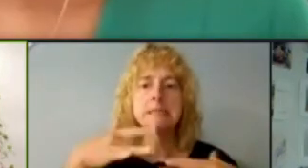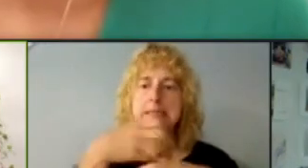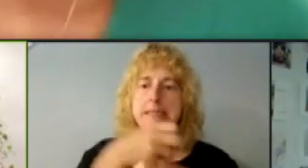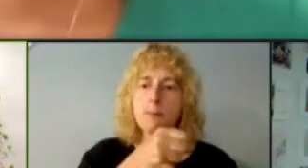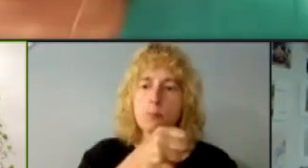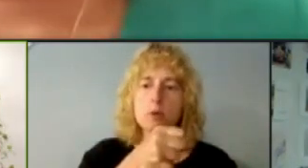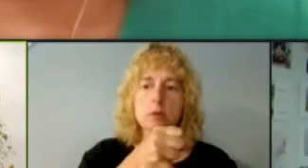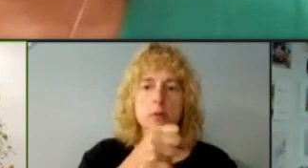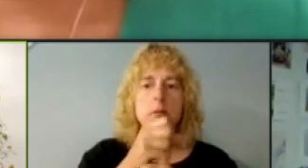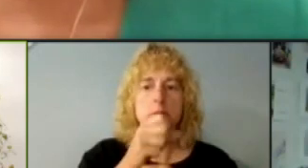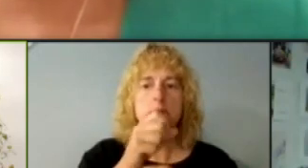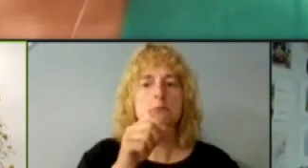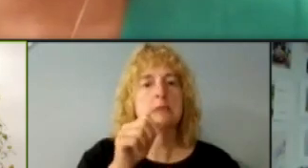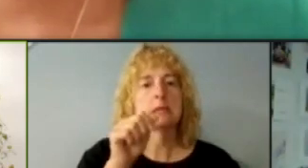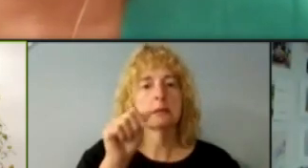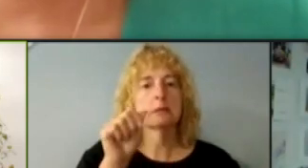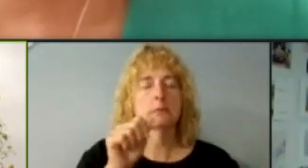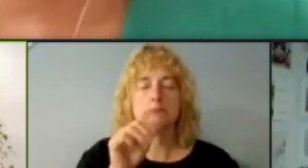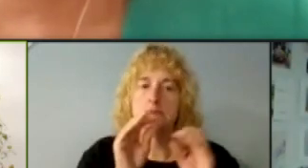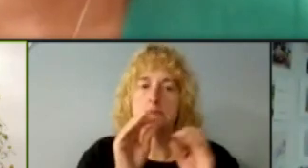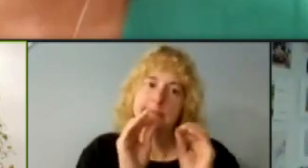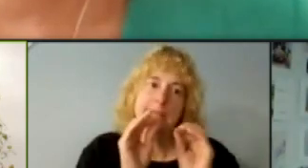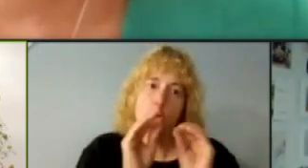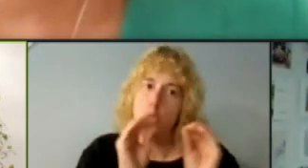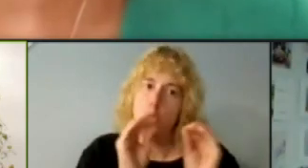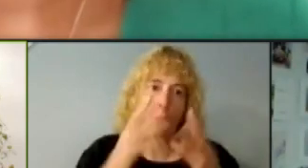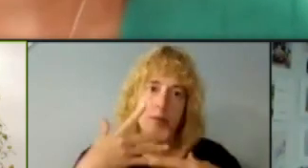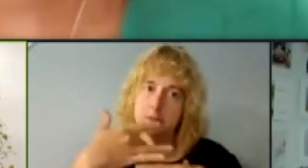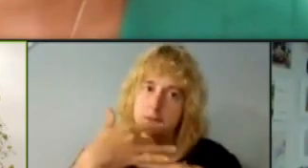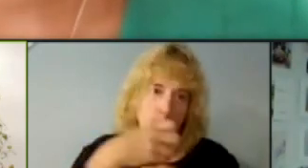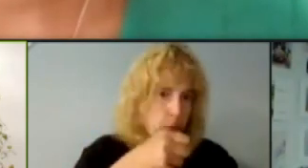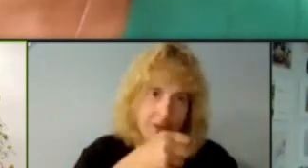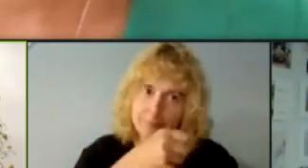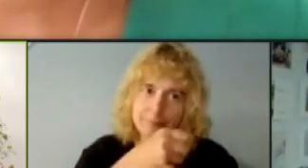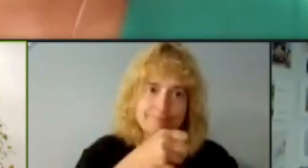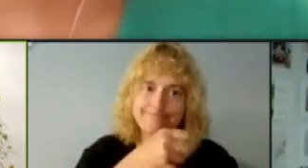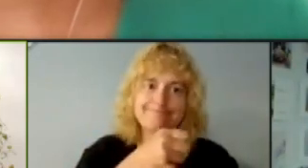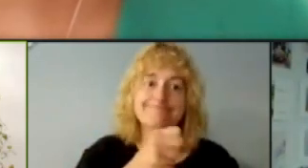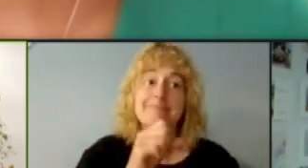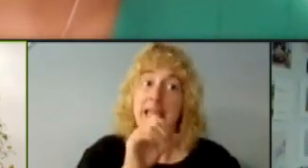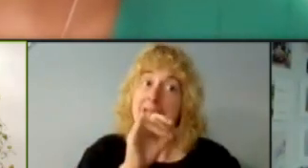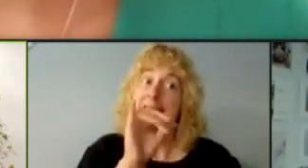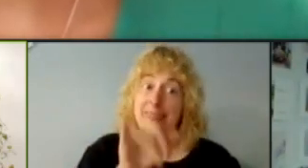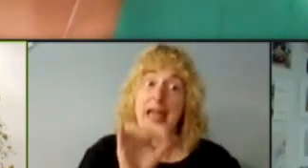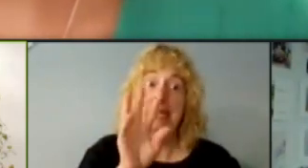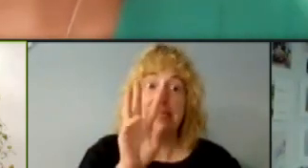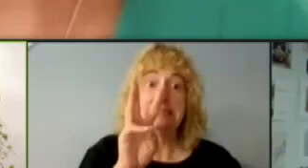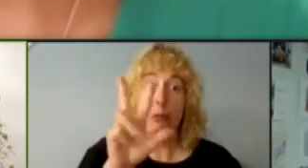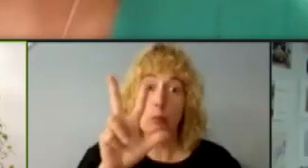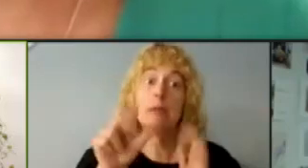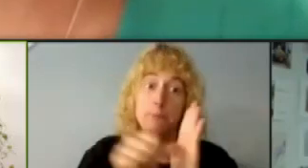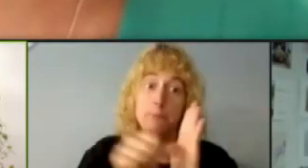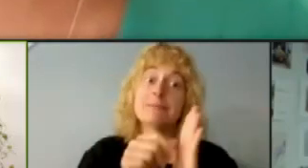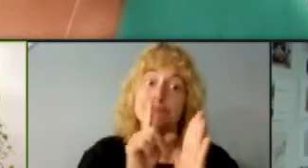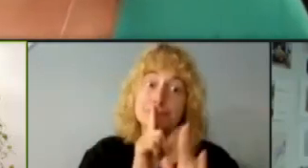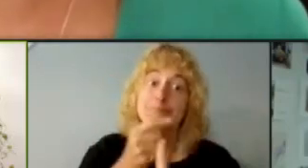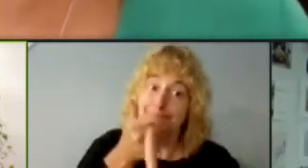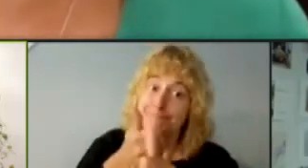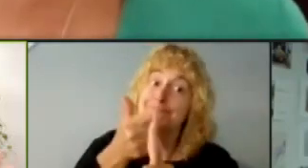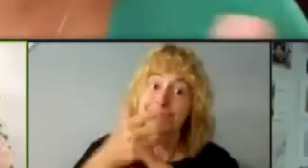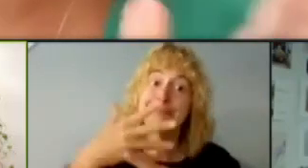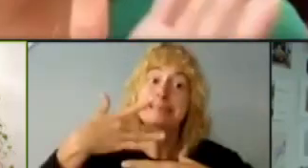no summary of the 63-page report. The summary is the 63-page report, which